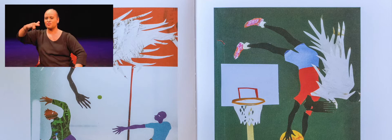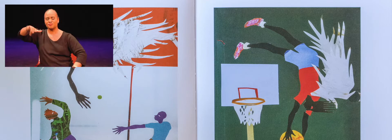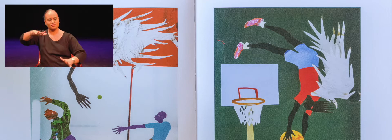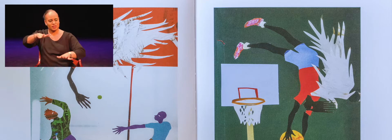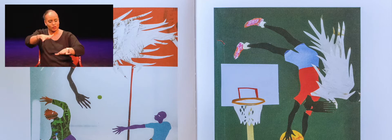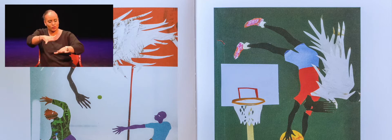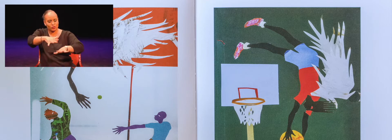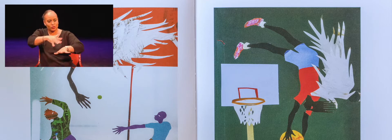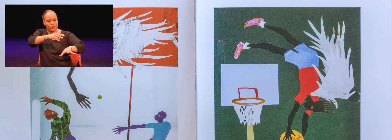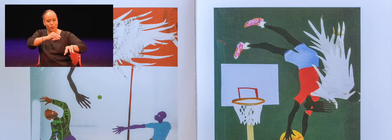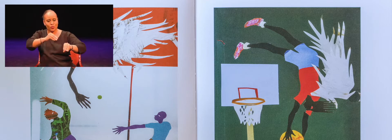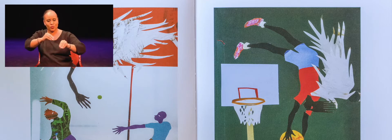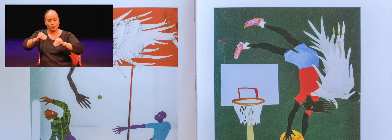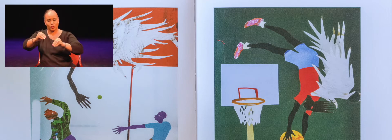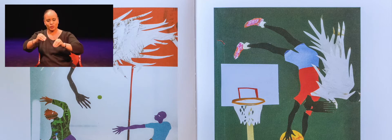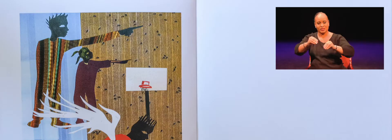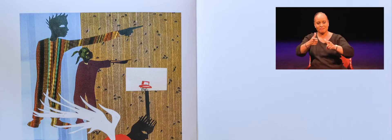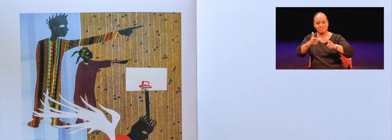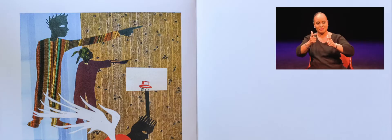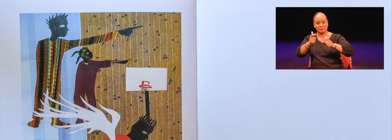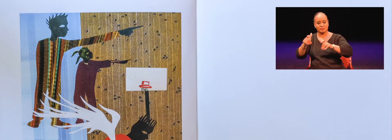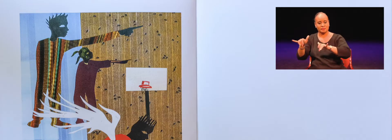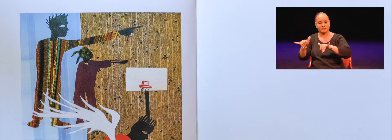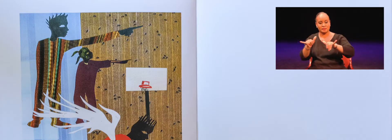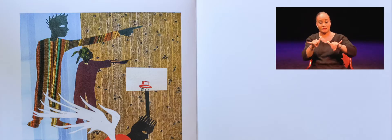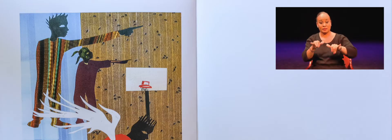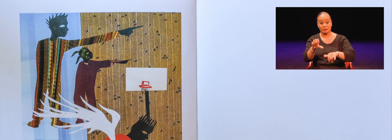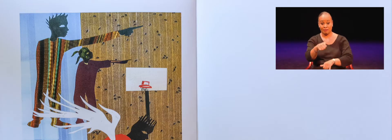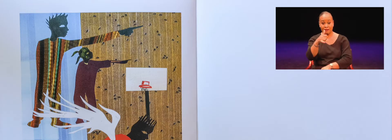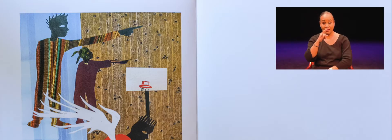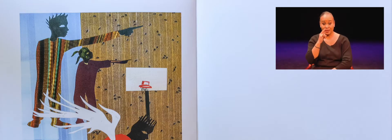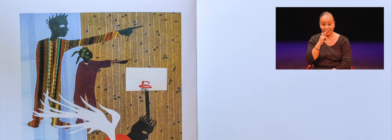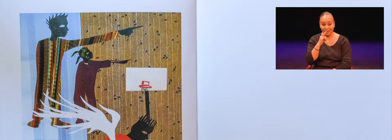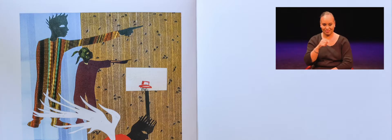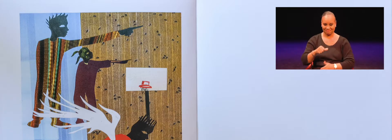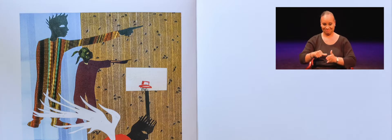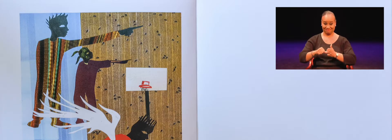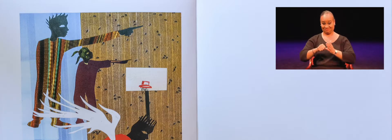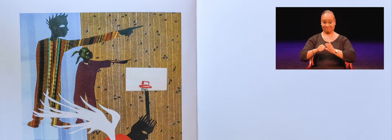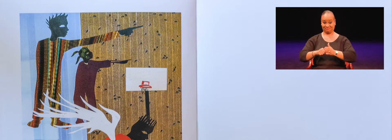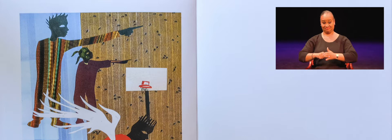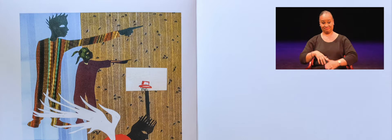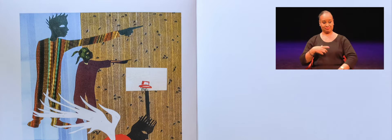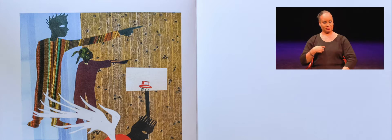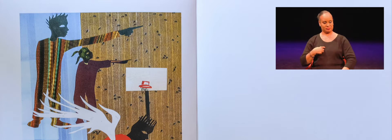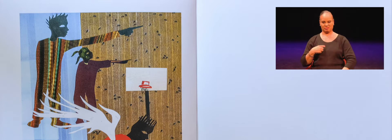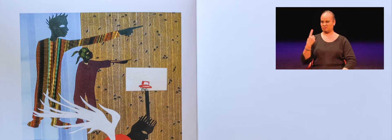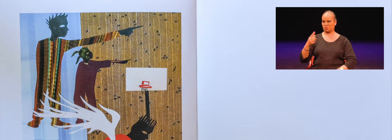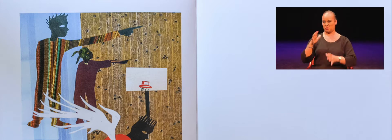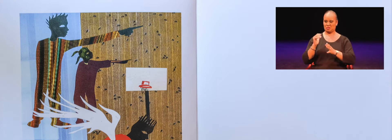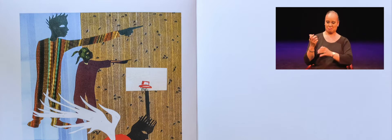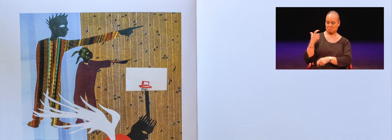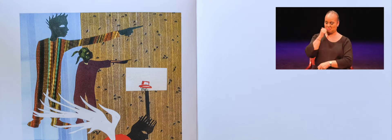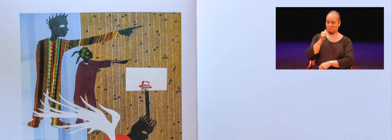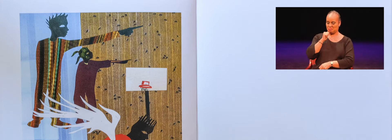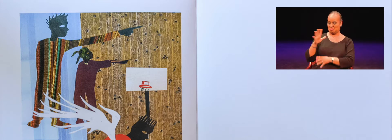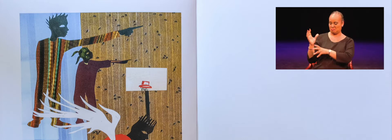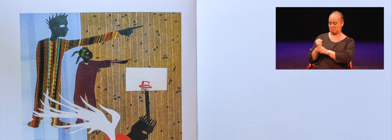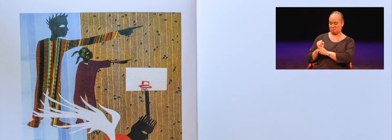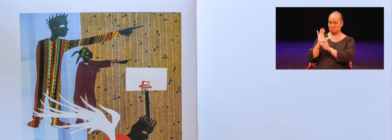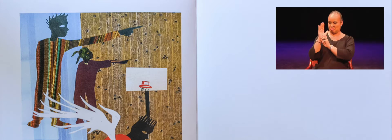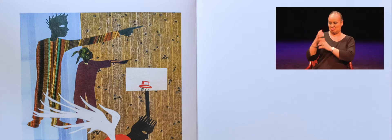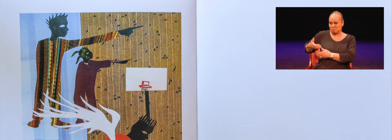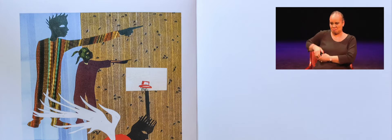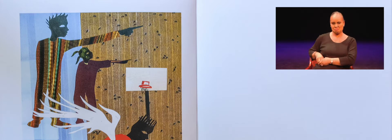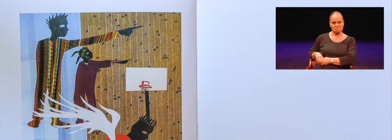slow-motion instant replay. But the other kids were not impressed. One girl grabbed the basketball.